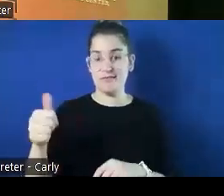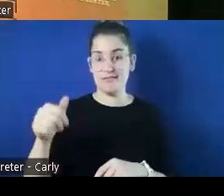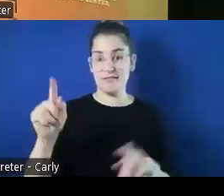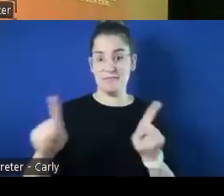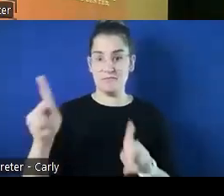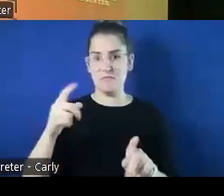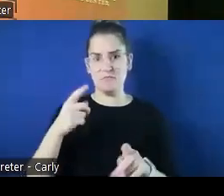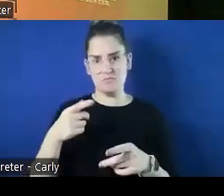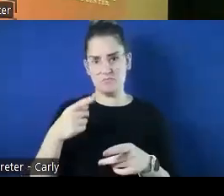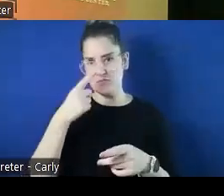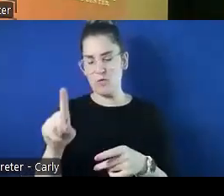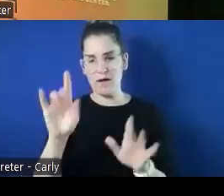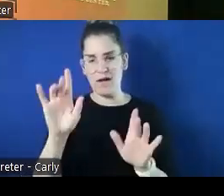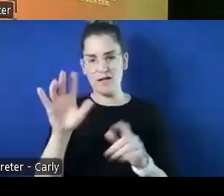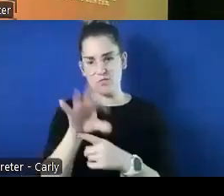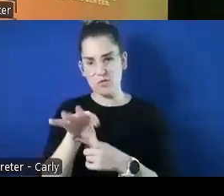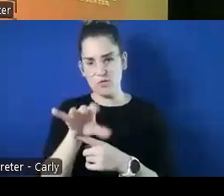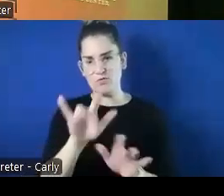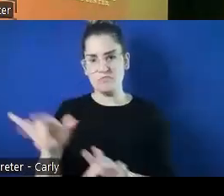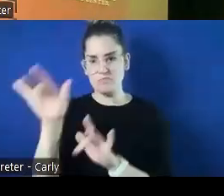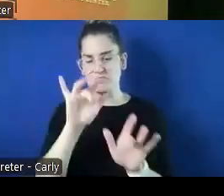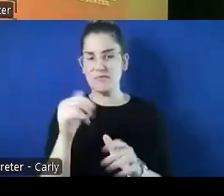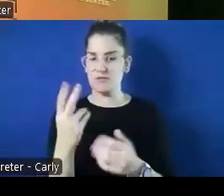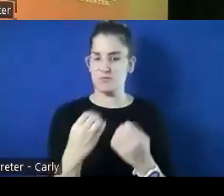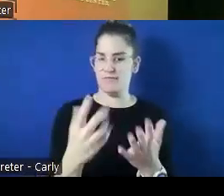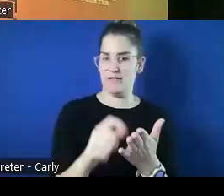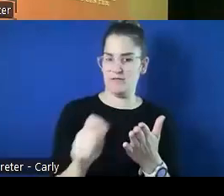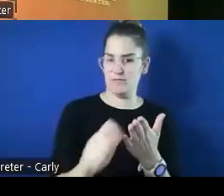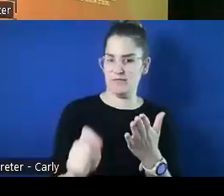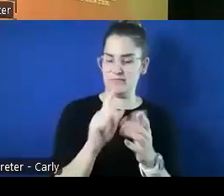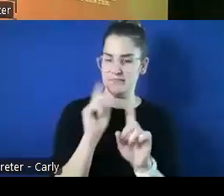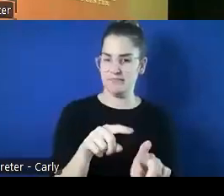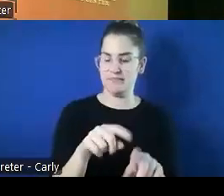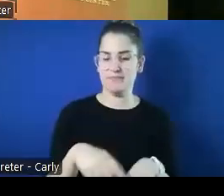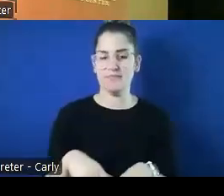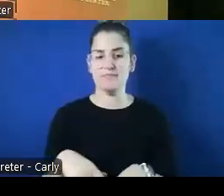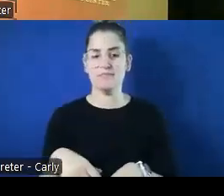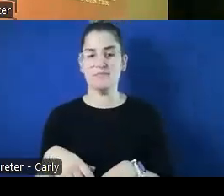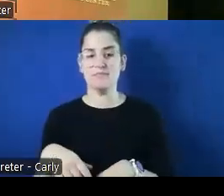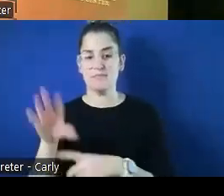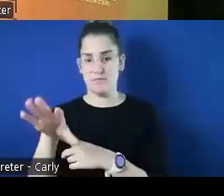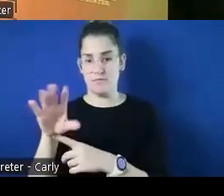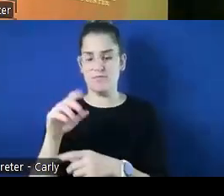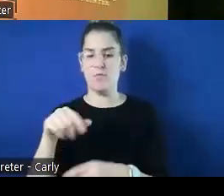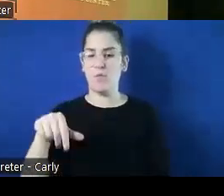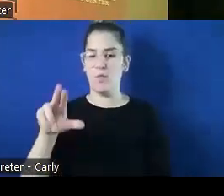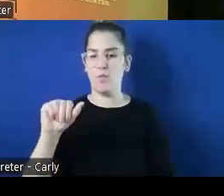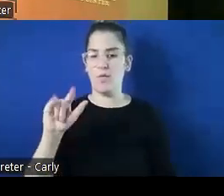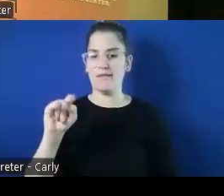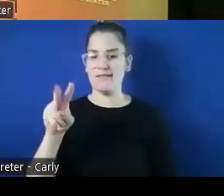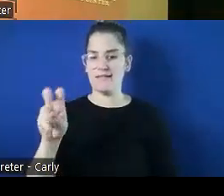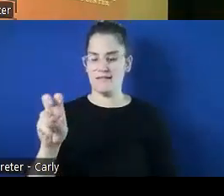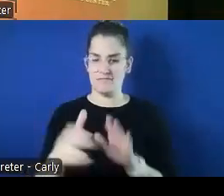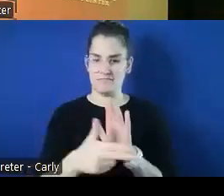record their interview, and 2 participants provided written responses. The interpreters' interview responses were qualitatively coded, and